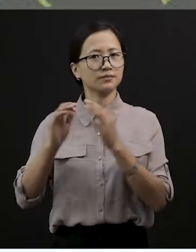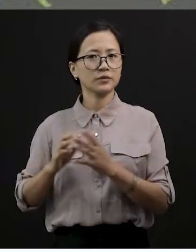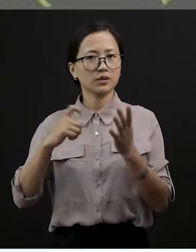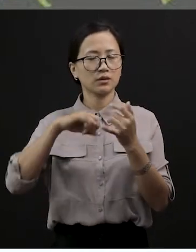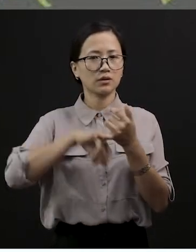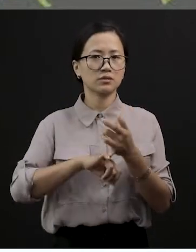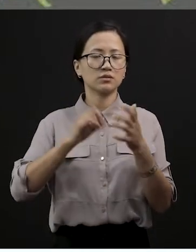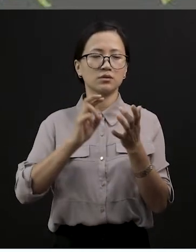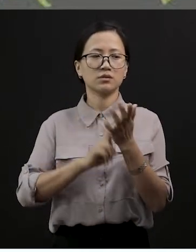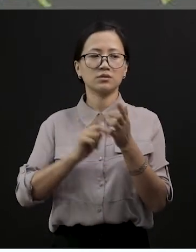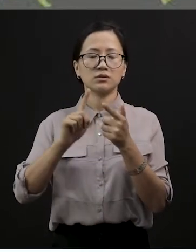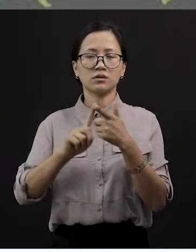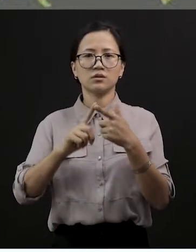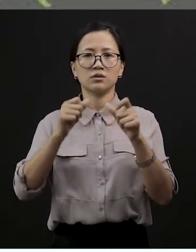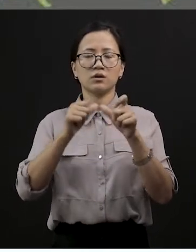sneaking